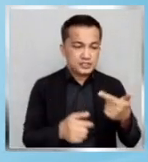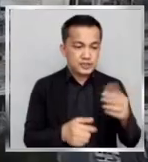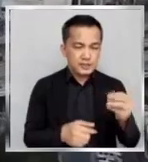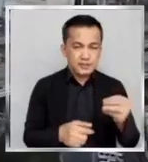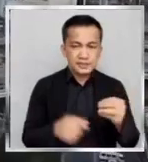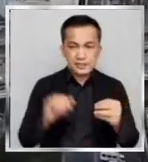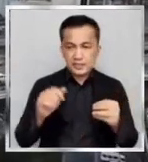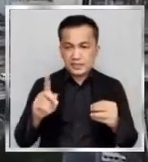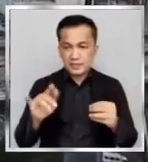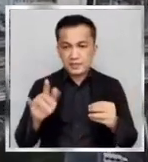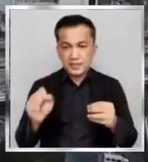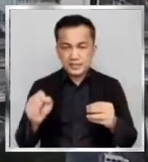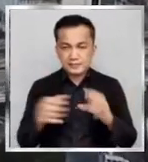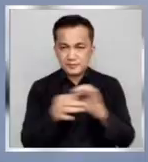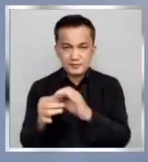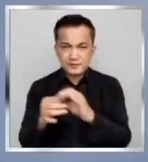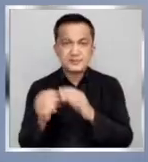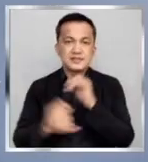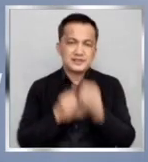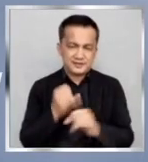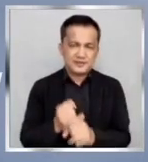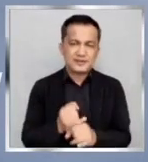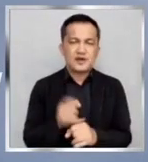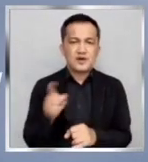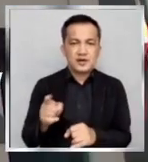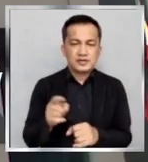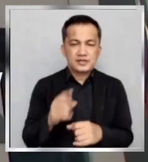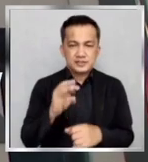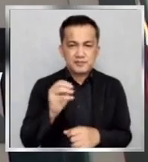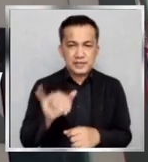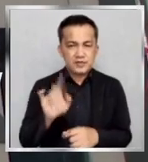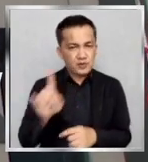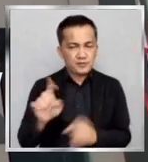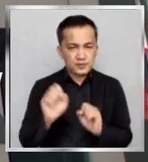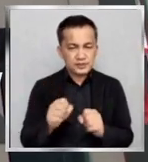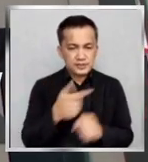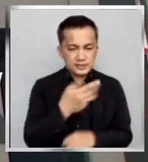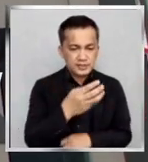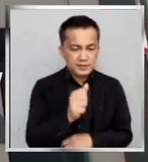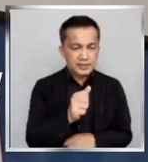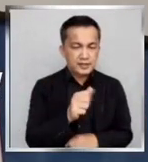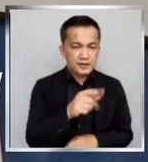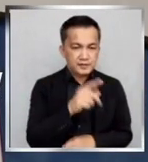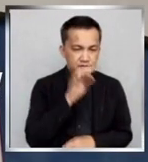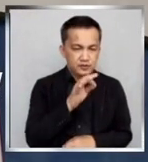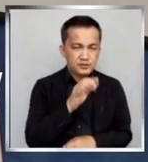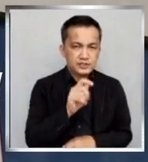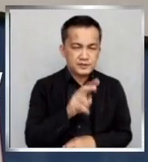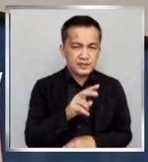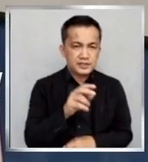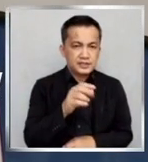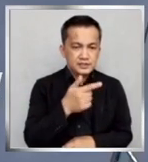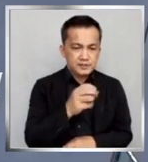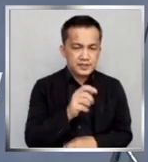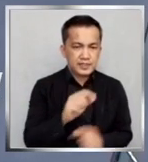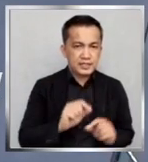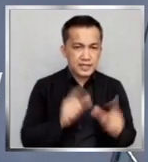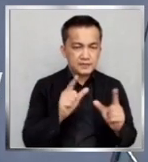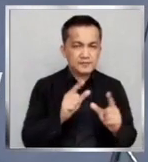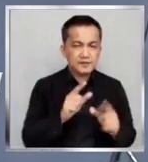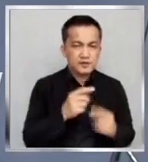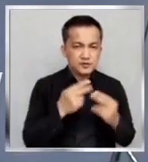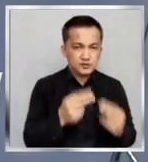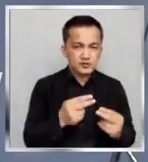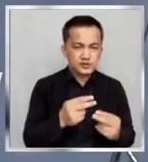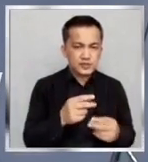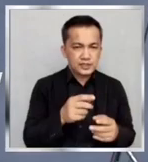pwede nang ma-enjoy ng mga manonood abroad ang ilang GMA Pinoy TV, GMA Life TV, GMA News TV at in-demand